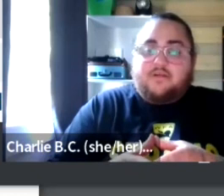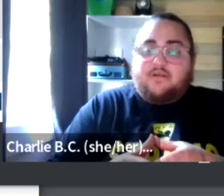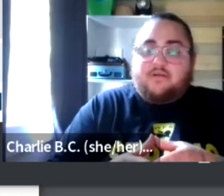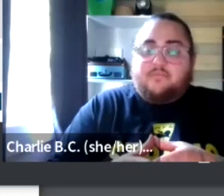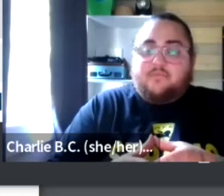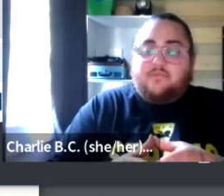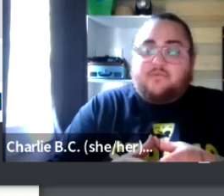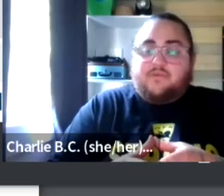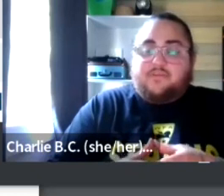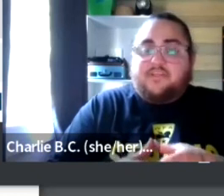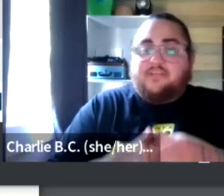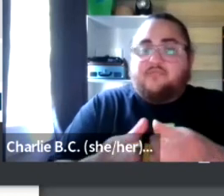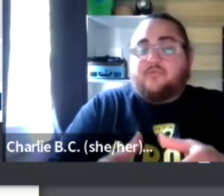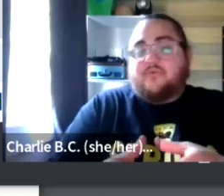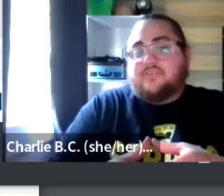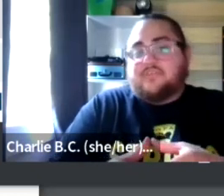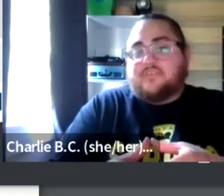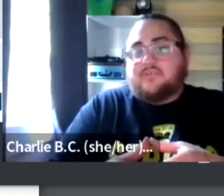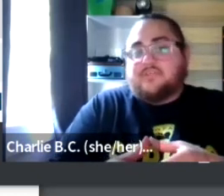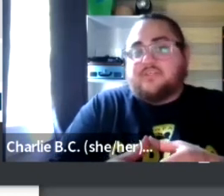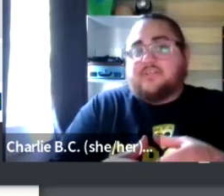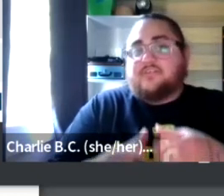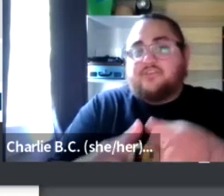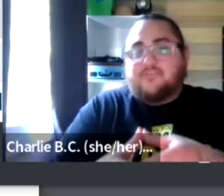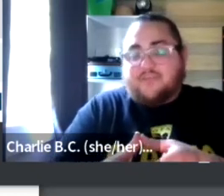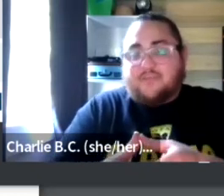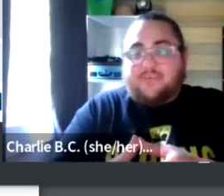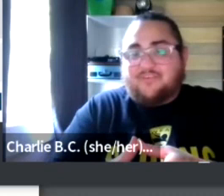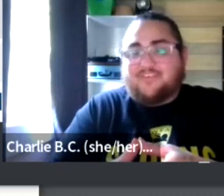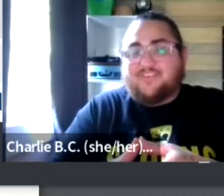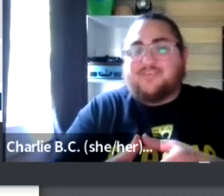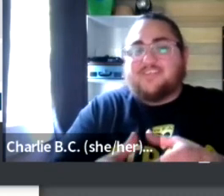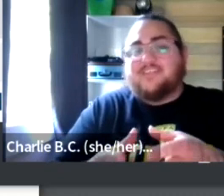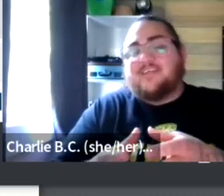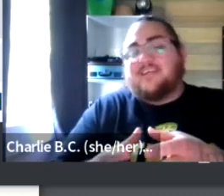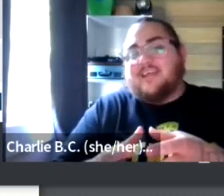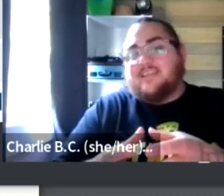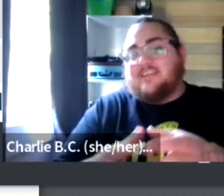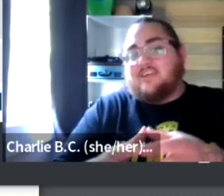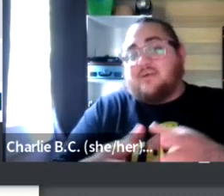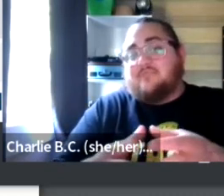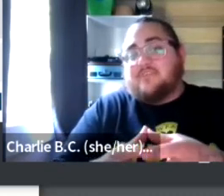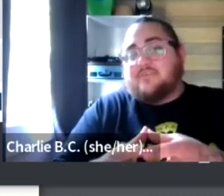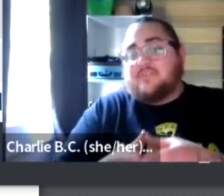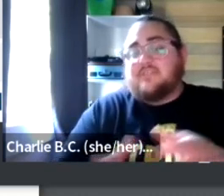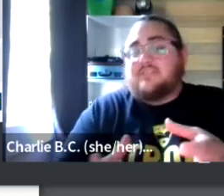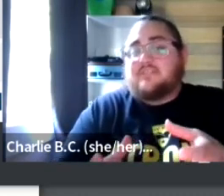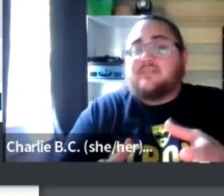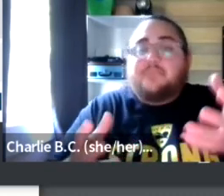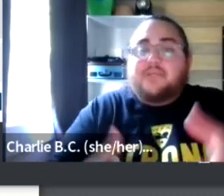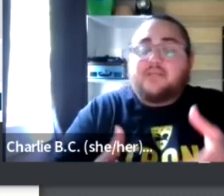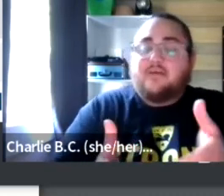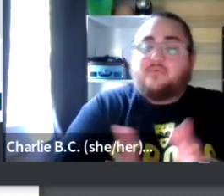where there's an informal hosting situation, there's chosen family hosting situation, and they don't have resources,